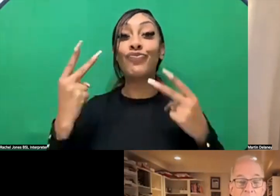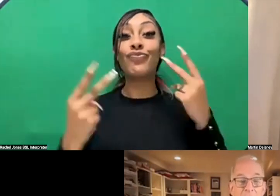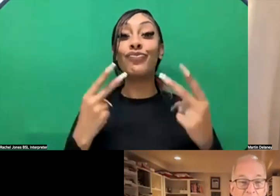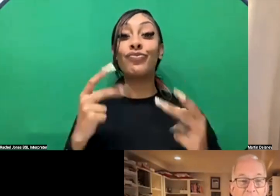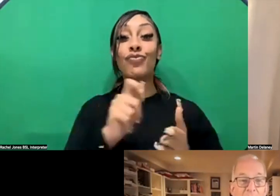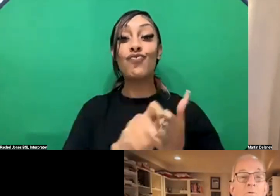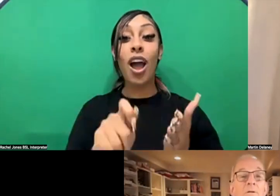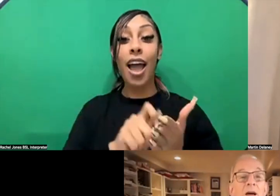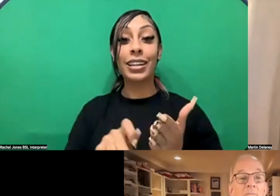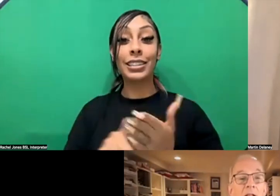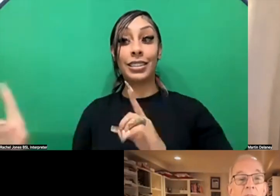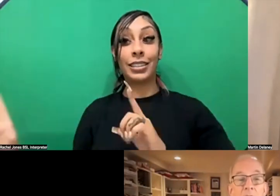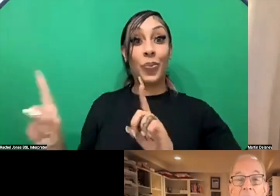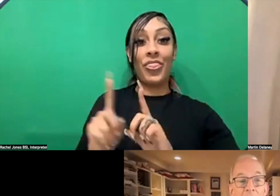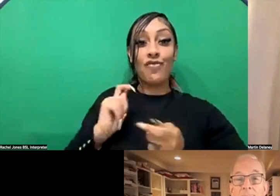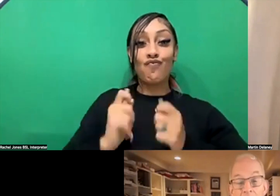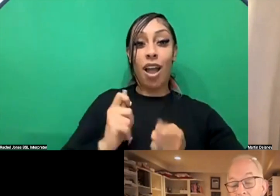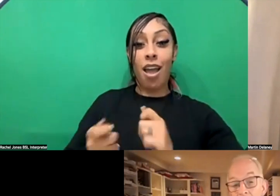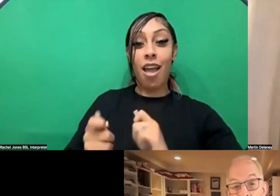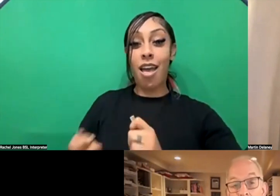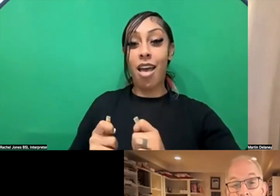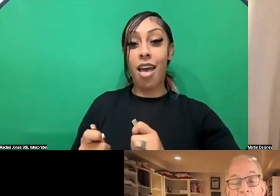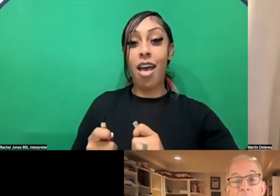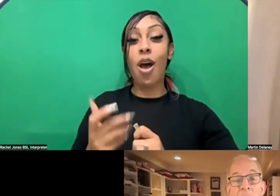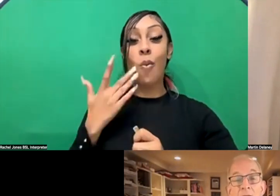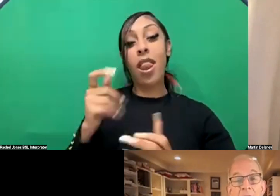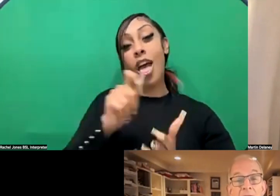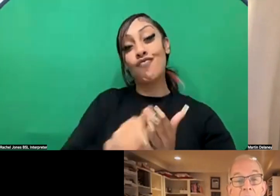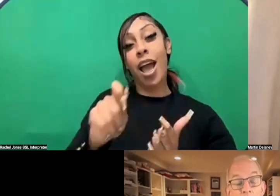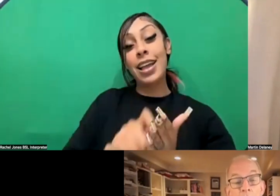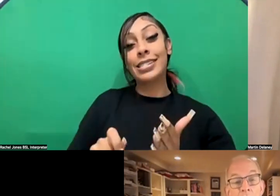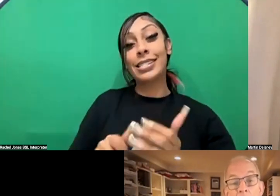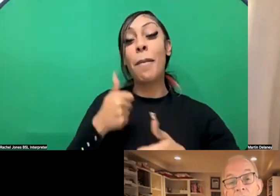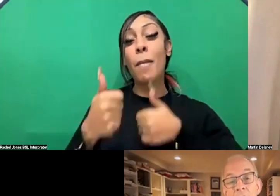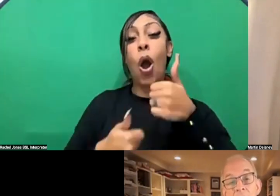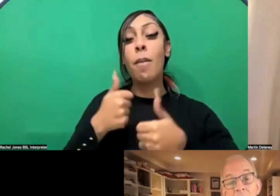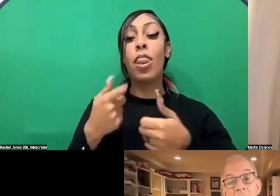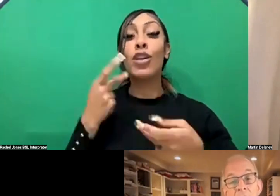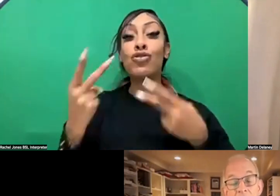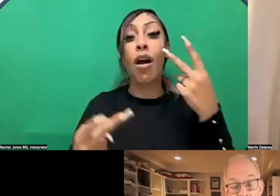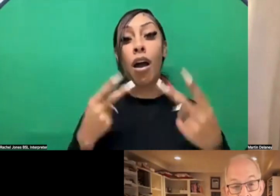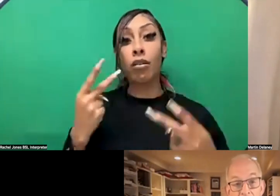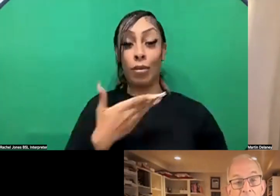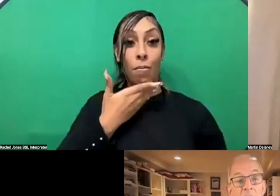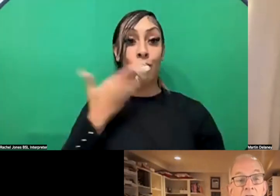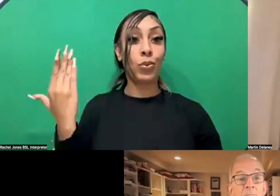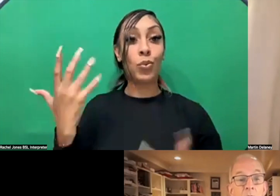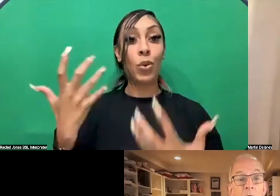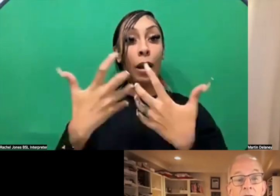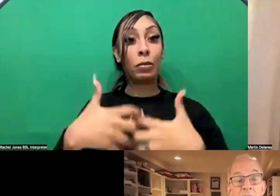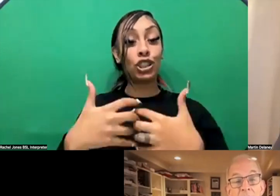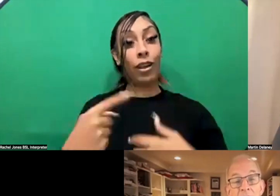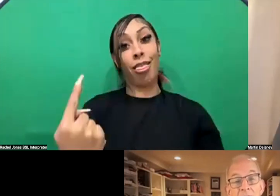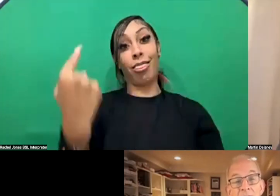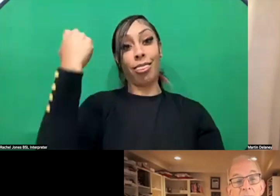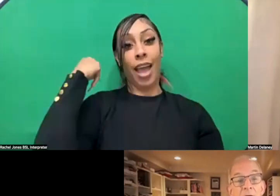there playing with me the whole time while I was writing popular songs. And there were drum machines of the day, very simple